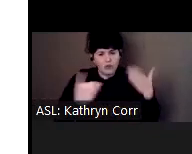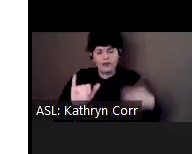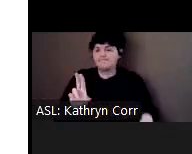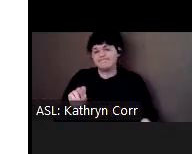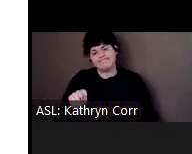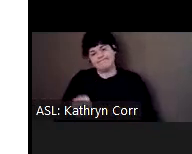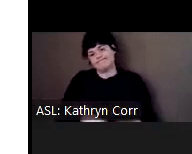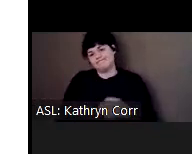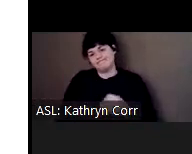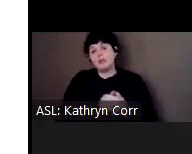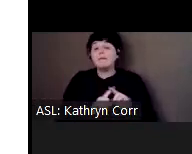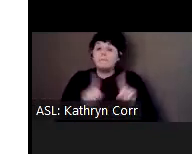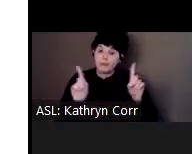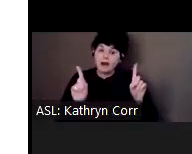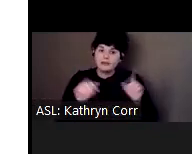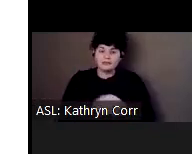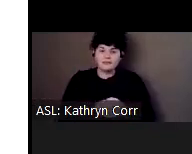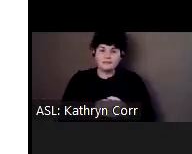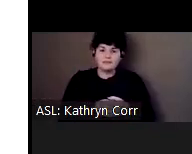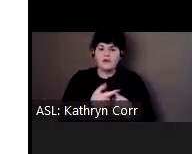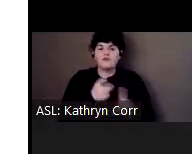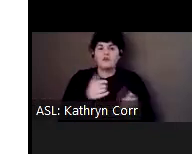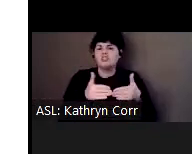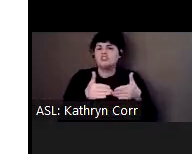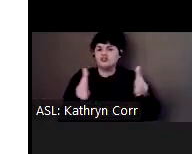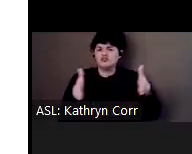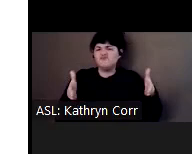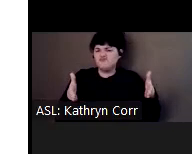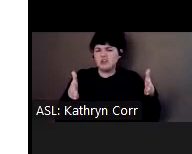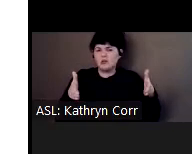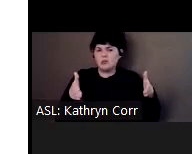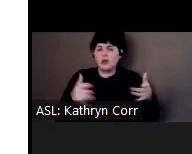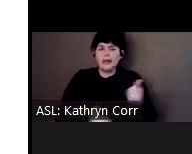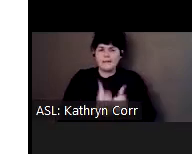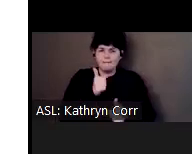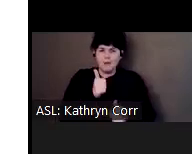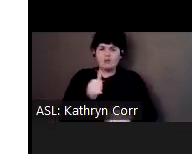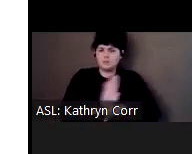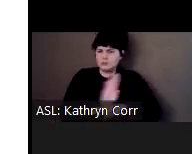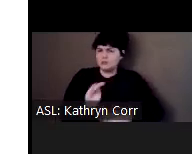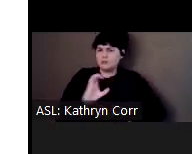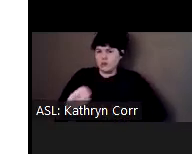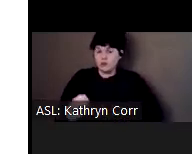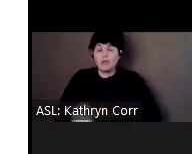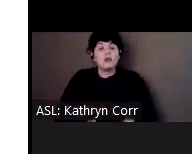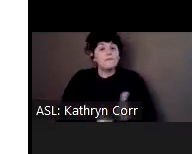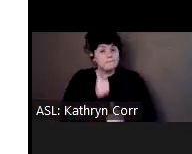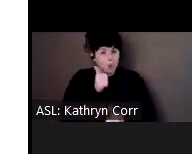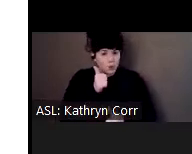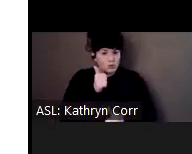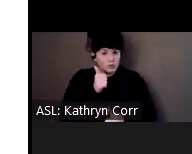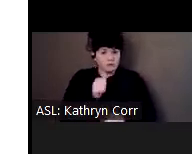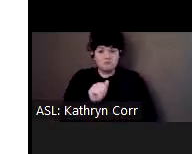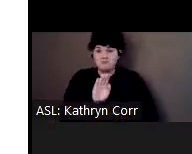But it is from the general public and from employers. Most employers search your criminal history through that